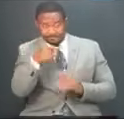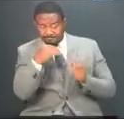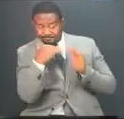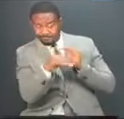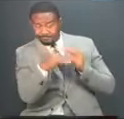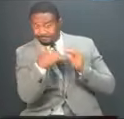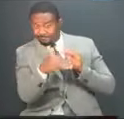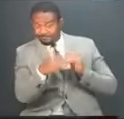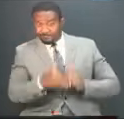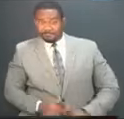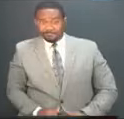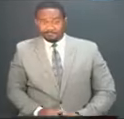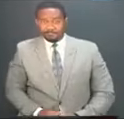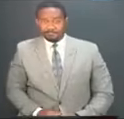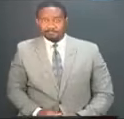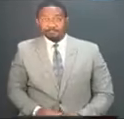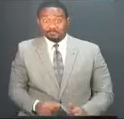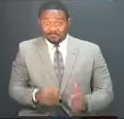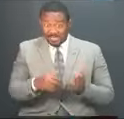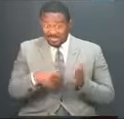and it reads,